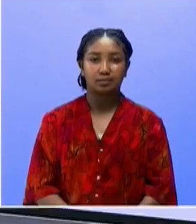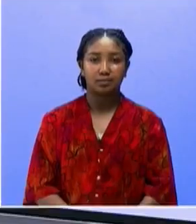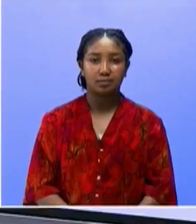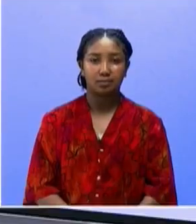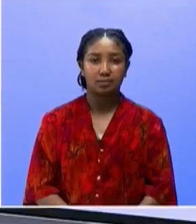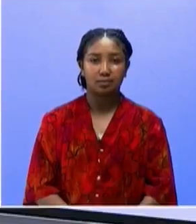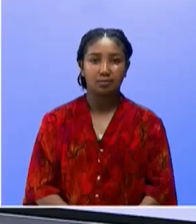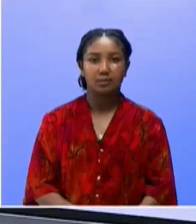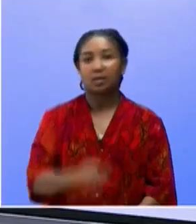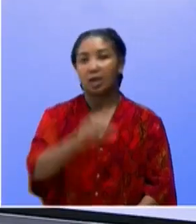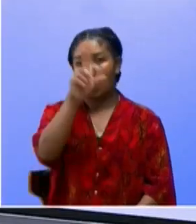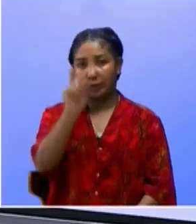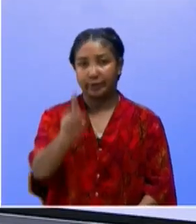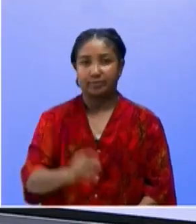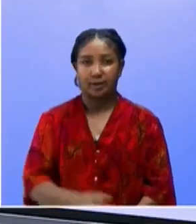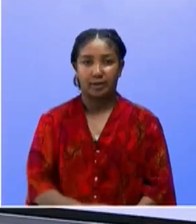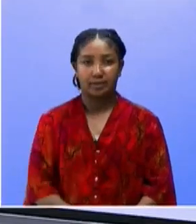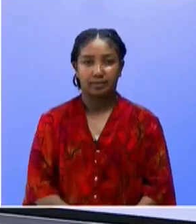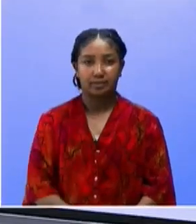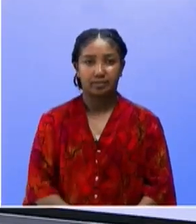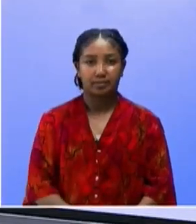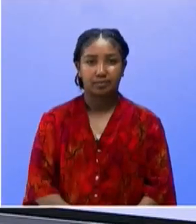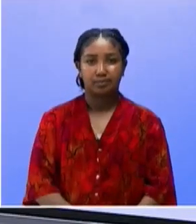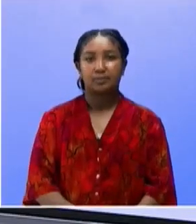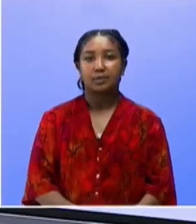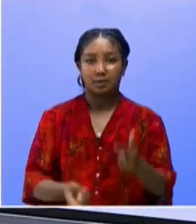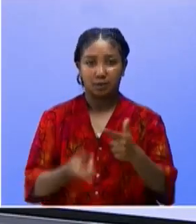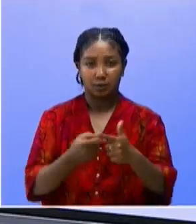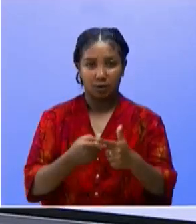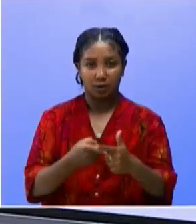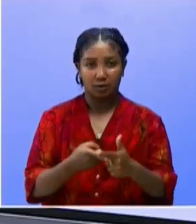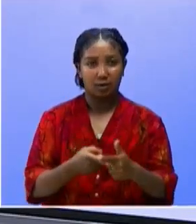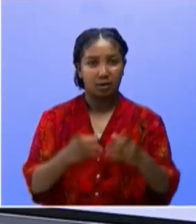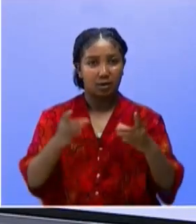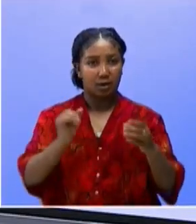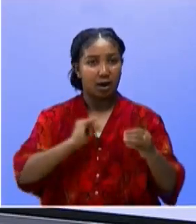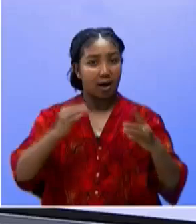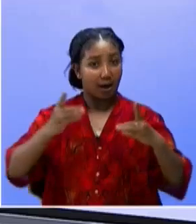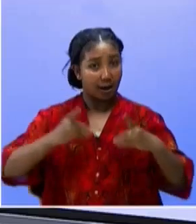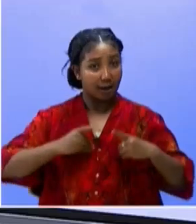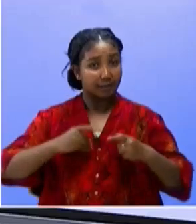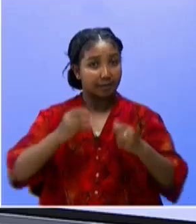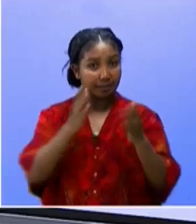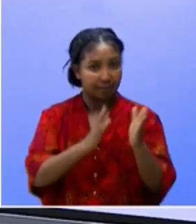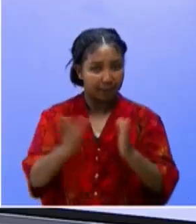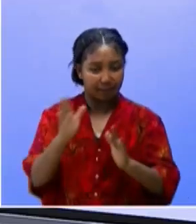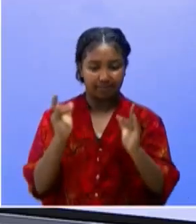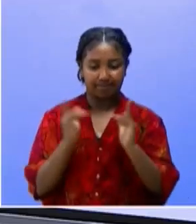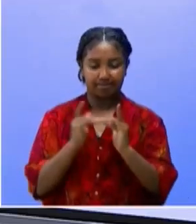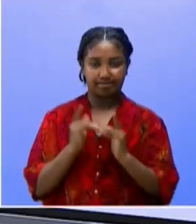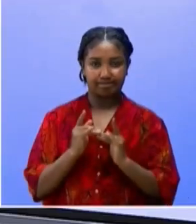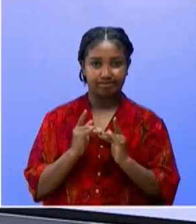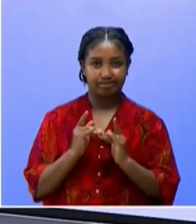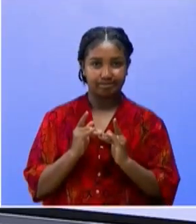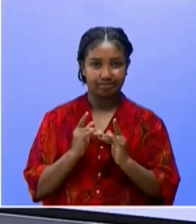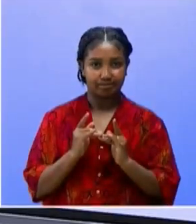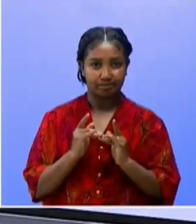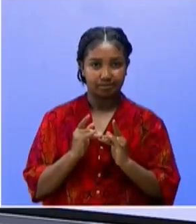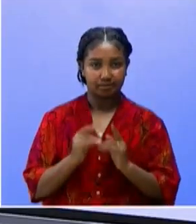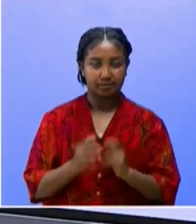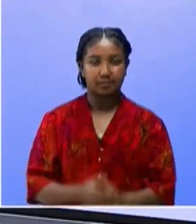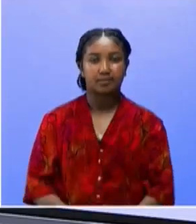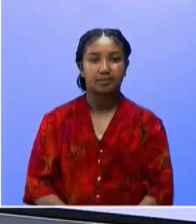Then question mark. How about for the second one? I had made my bed.